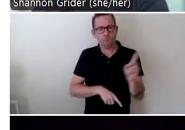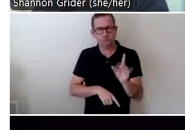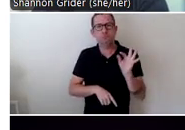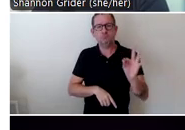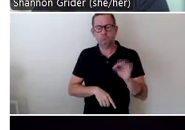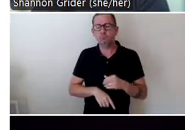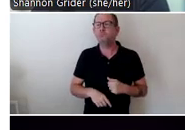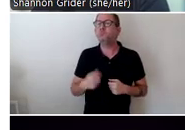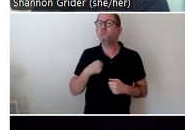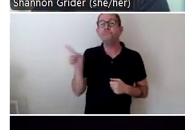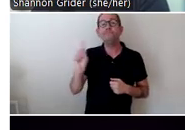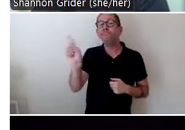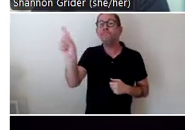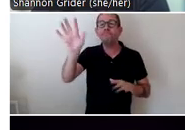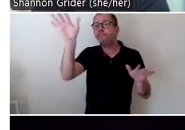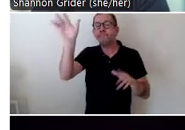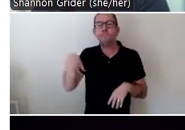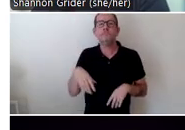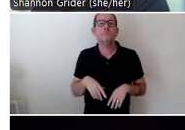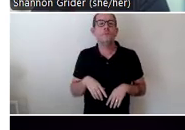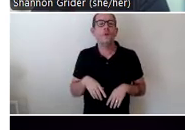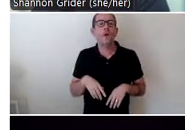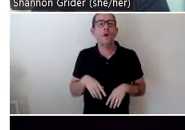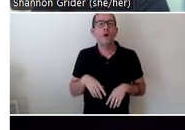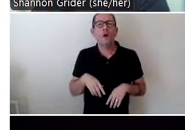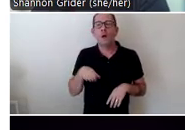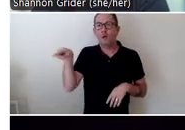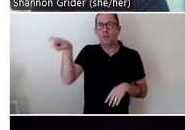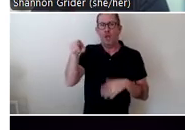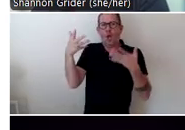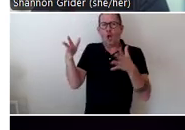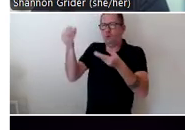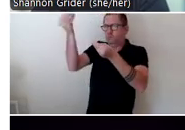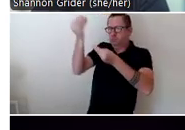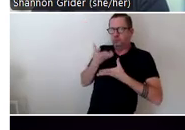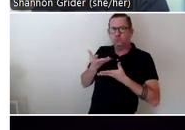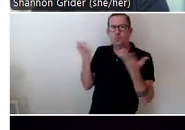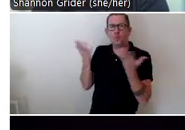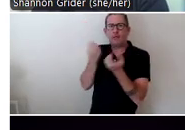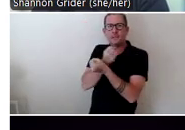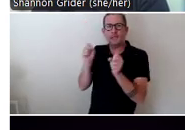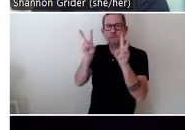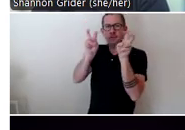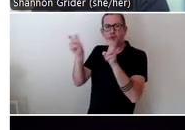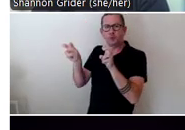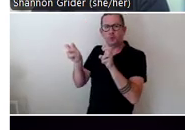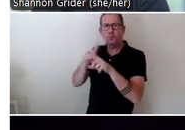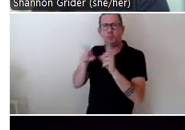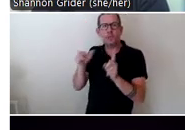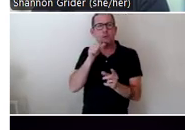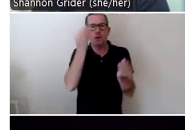location, and when they arrived, everything seemed fine. They walked up into the building, no problem. But then